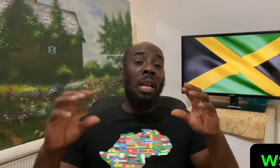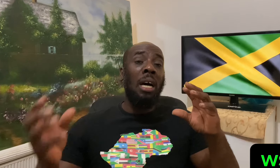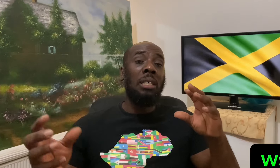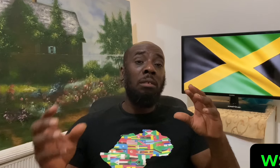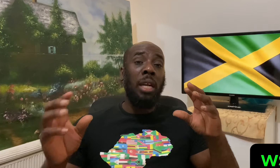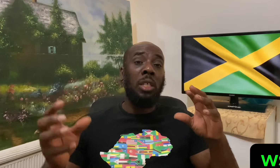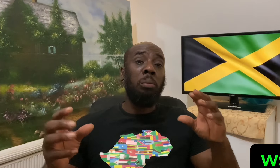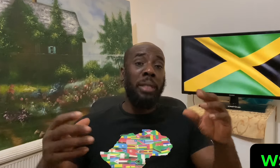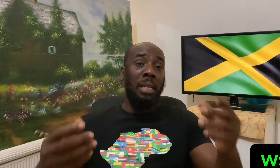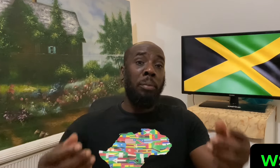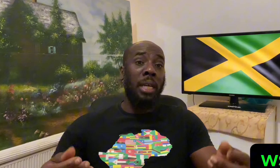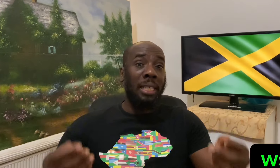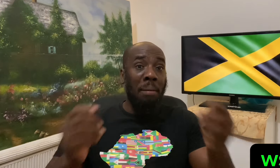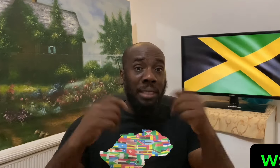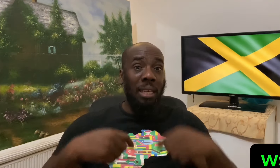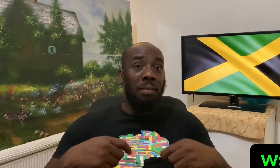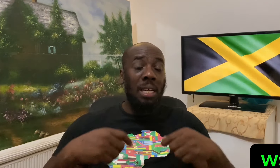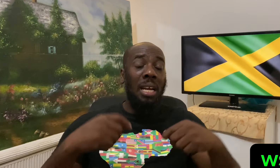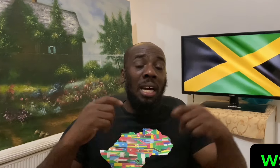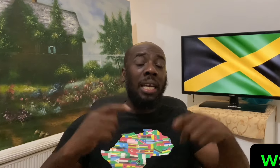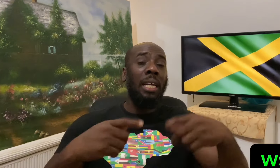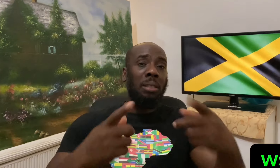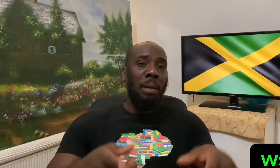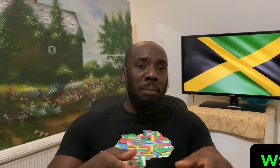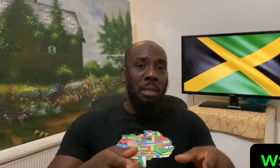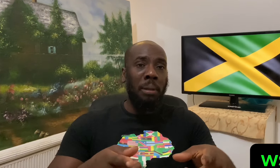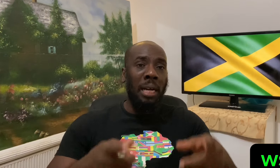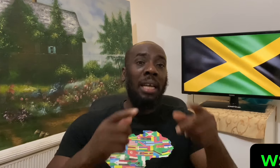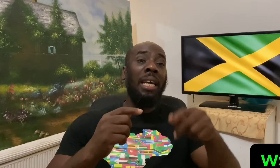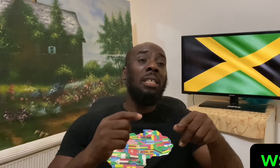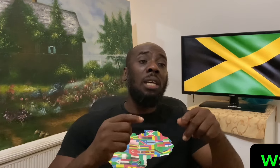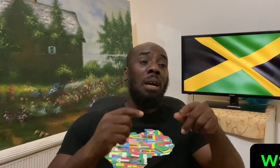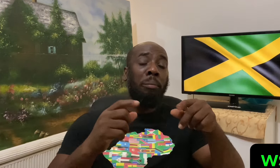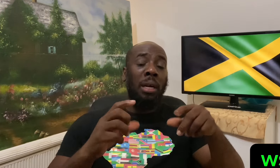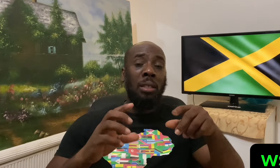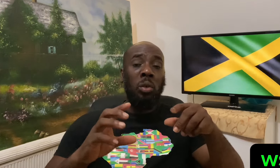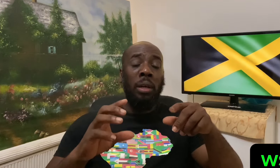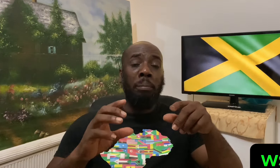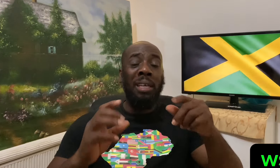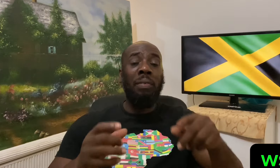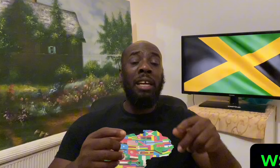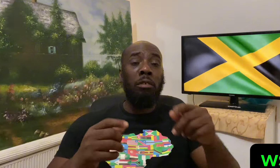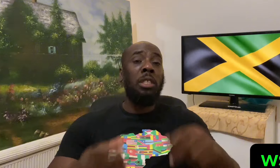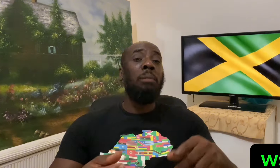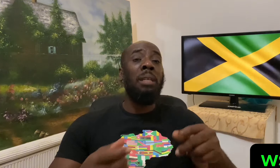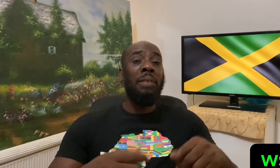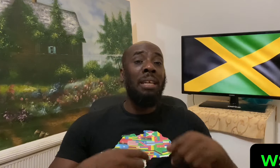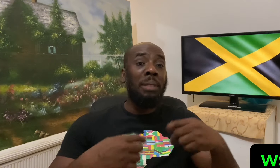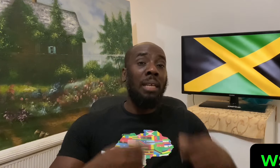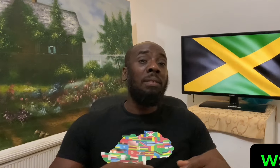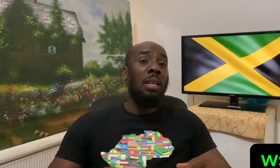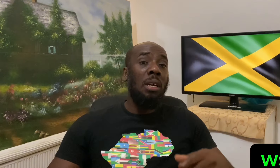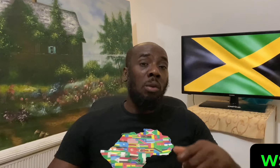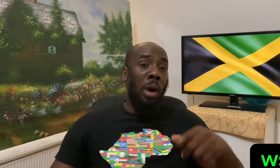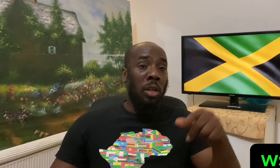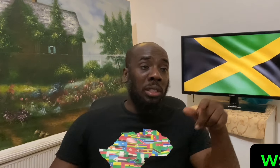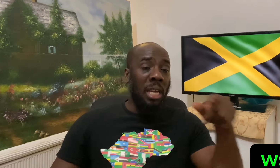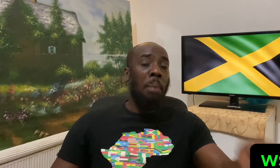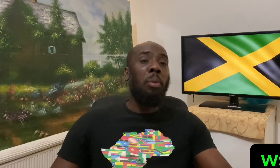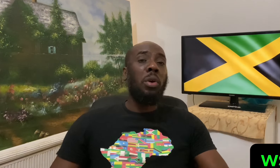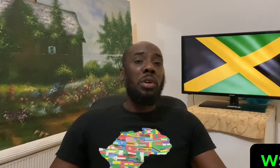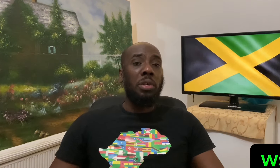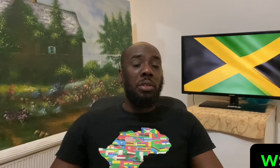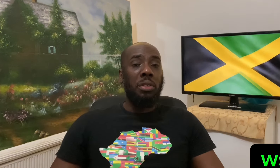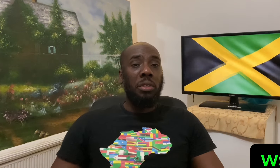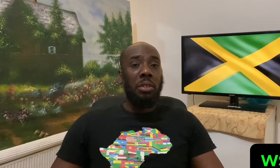putting in laws and regulations to protect themselves against black people and against, and to benefit and enrich and benefit themselves while you